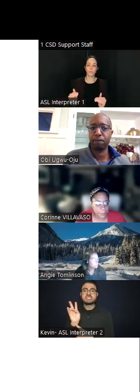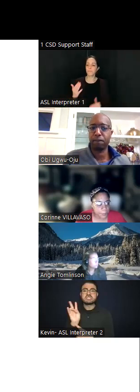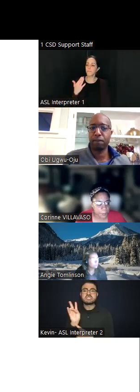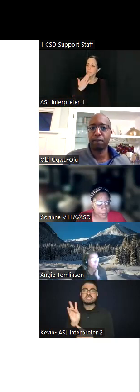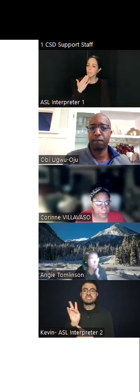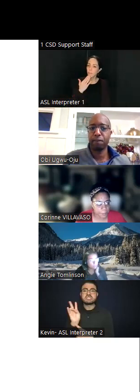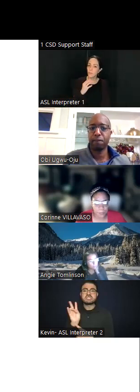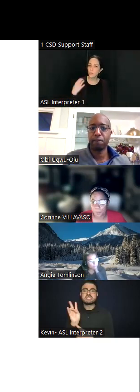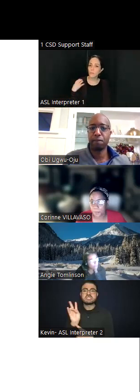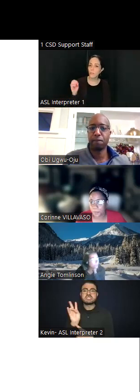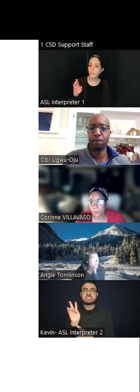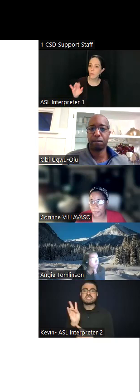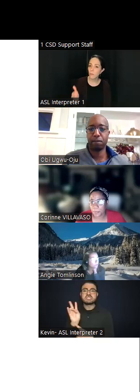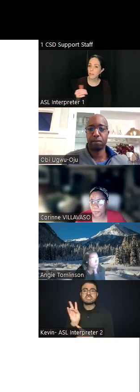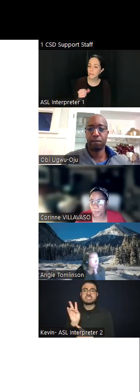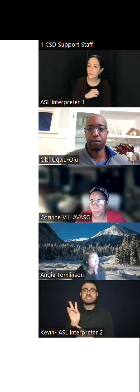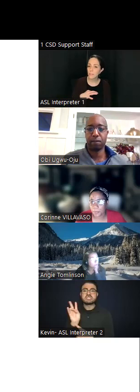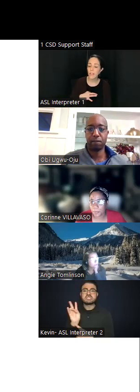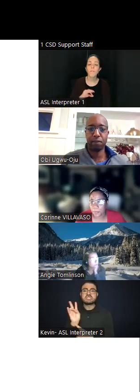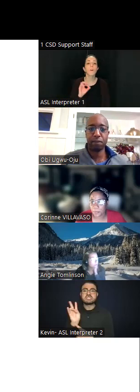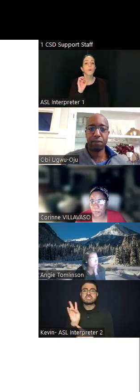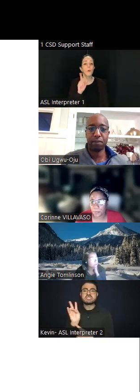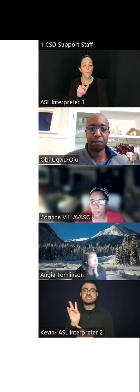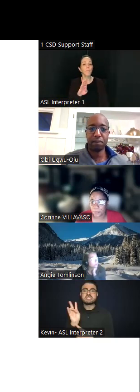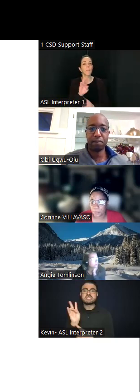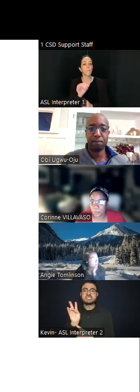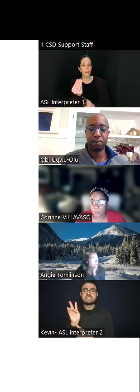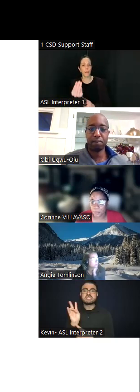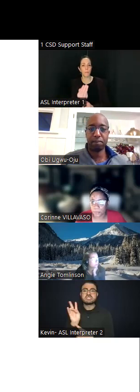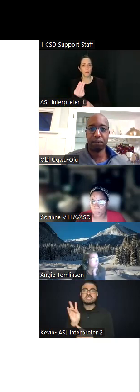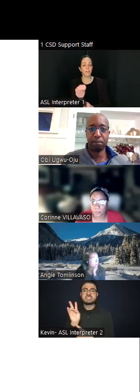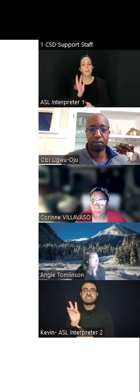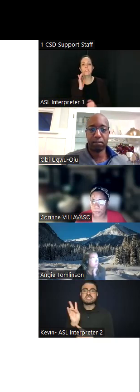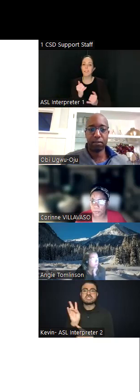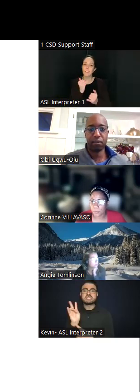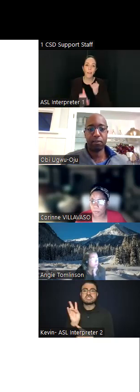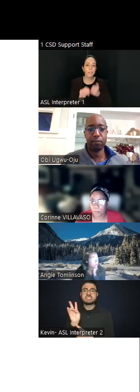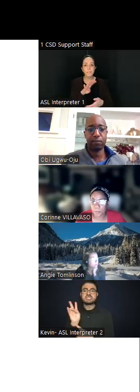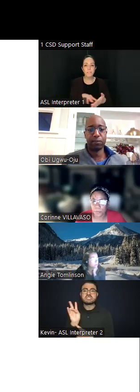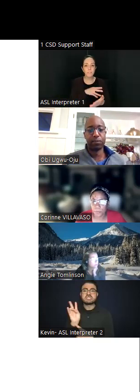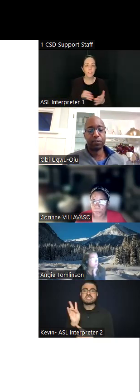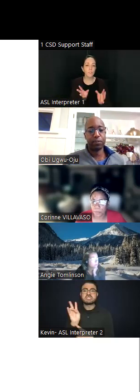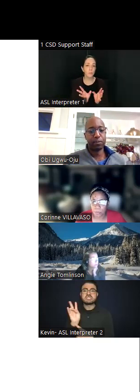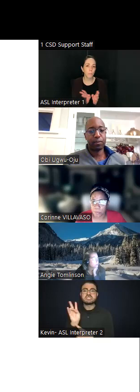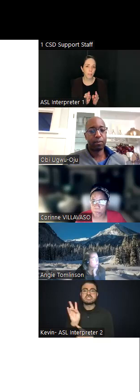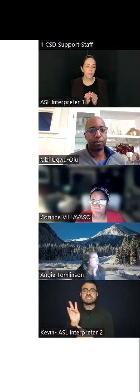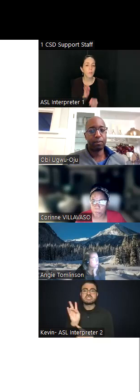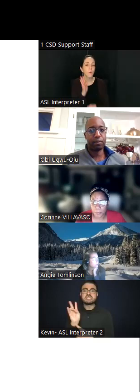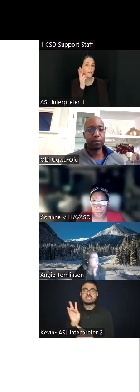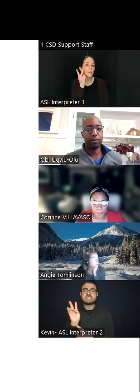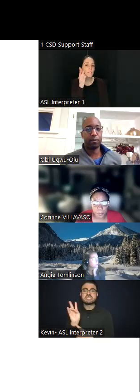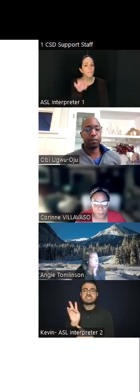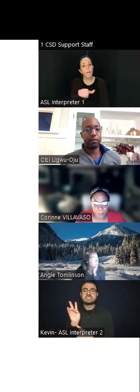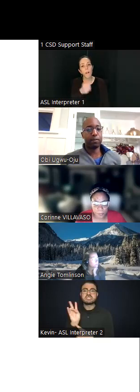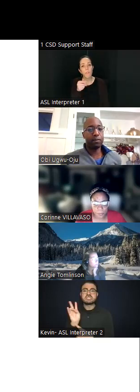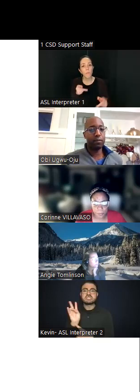Staff? Yeah, so by Monday, which is currently the last scheduled meeting, we'll see if there's another opportunity for